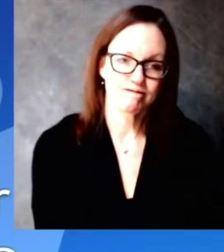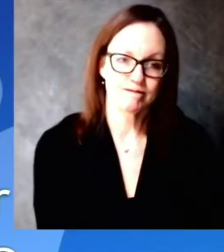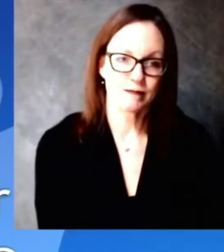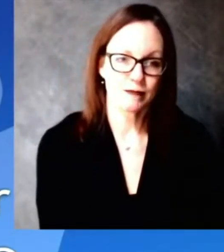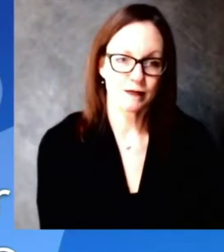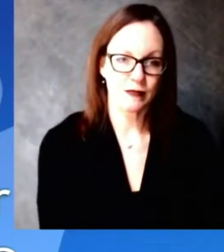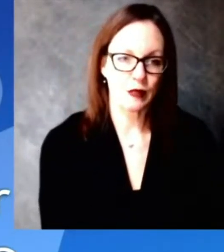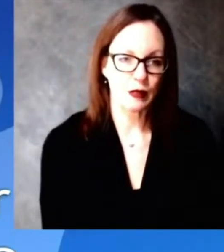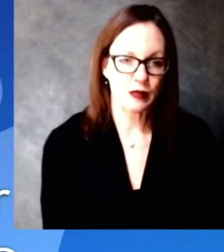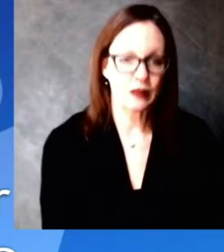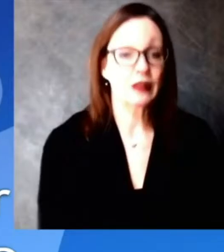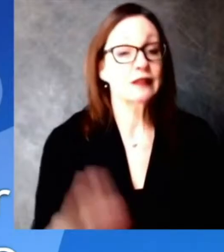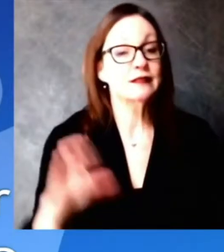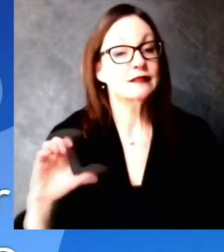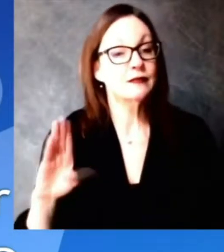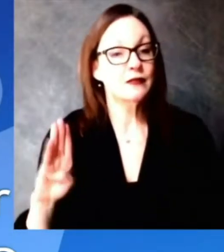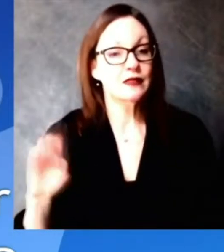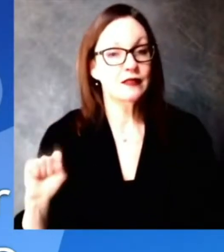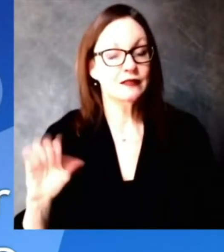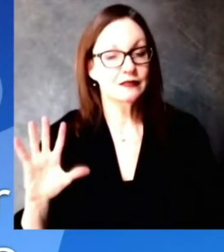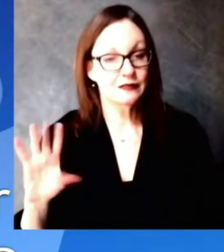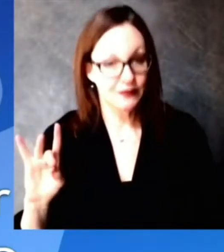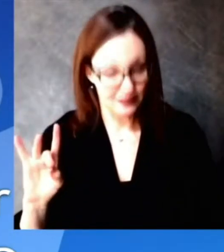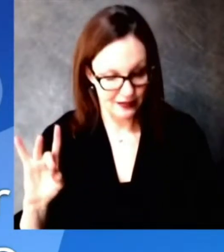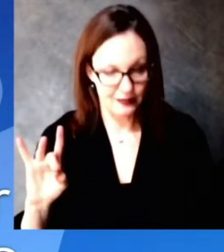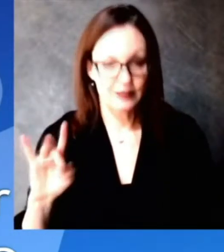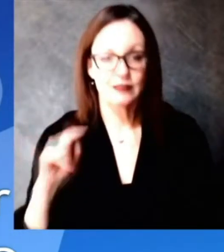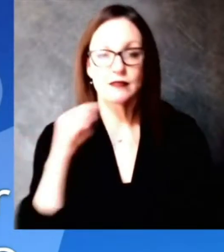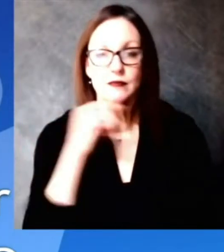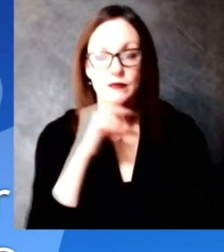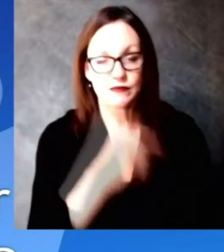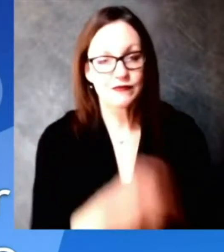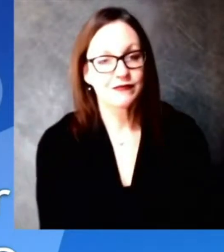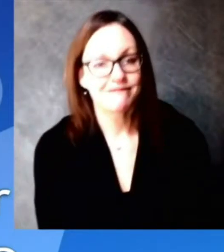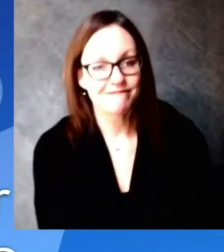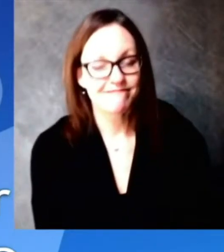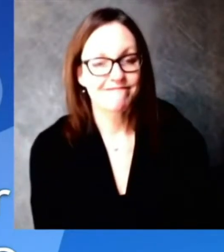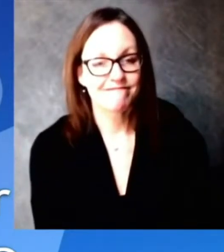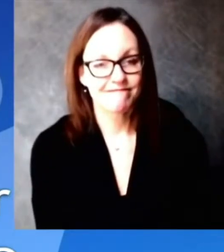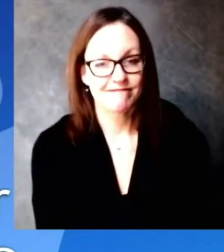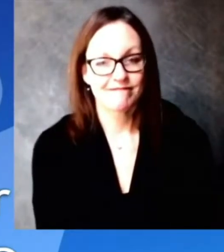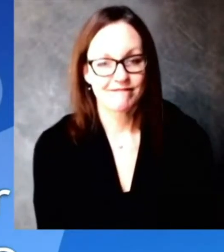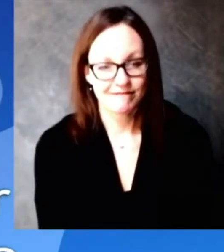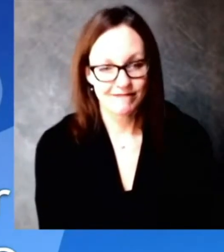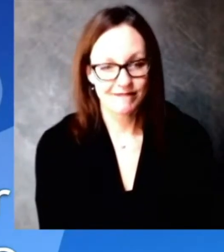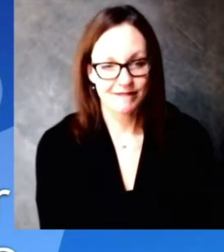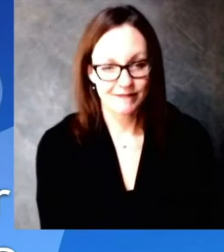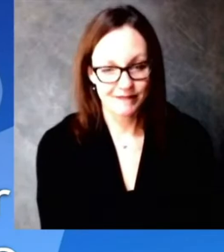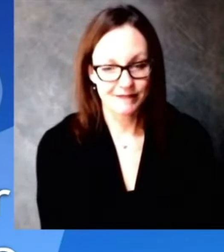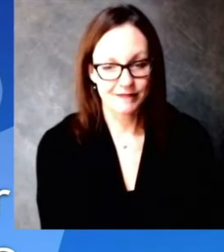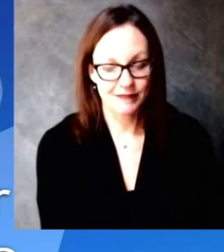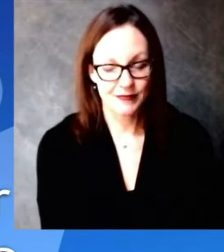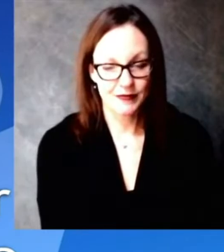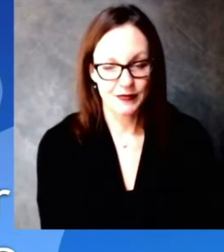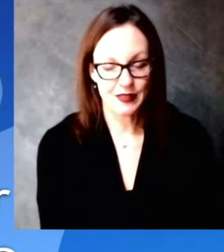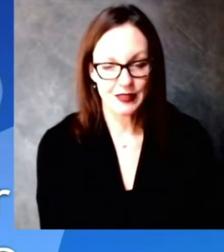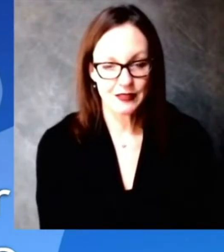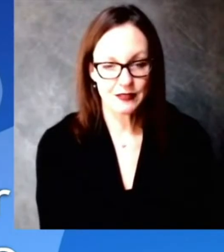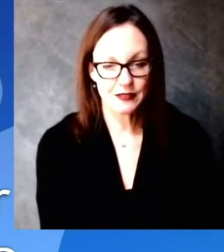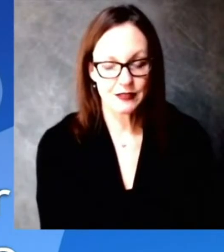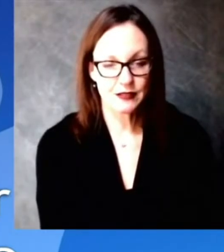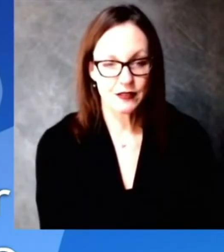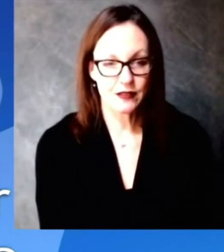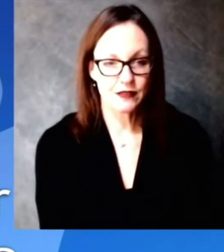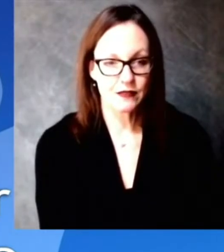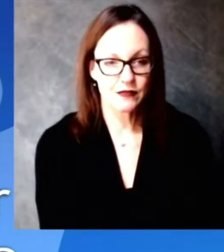Hi, thank you for taking my question. I guess my question is, can you tell us